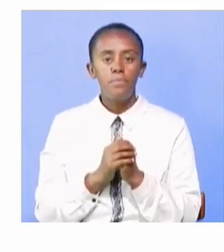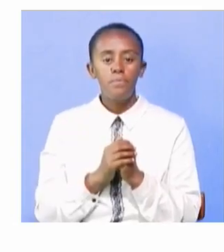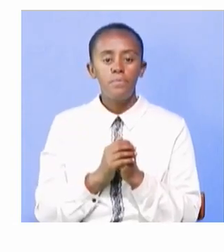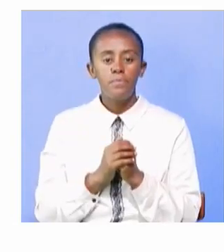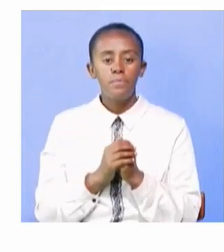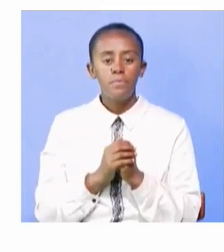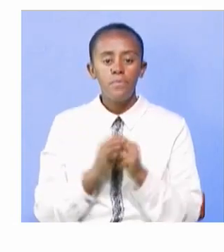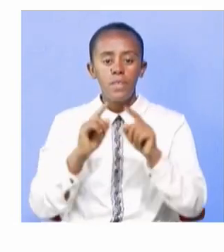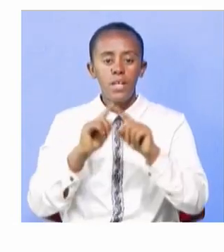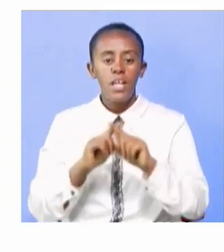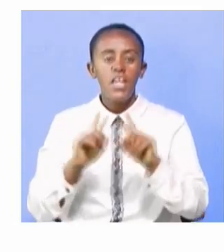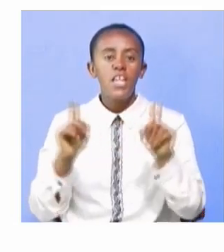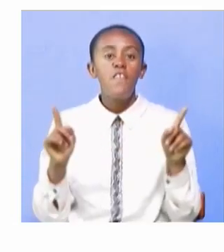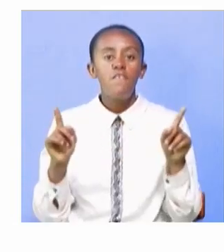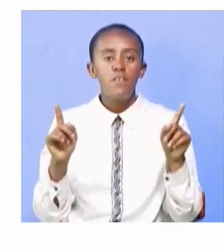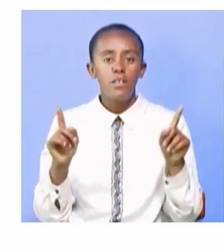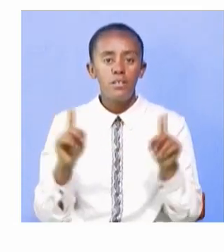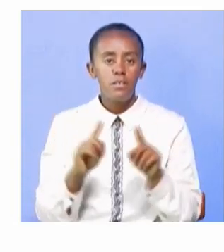differ